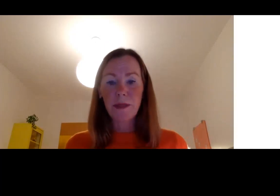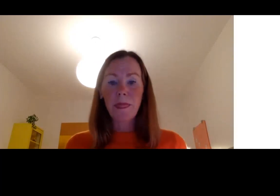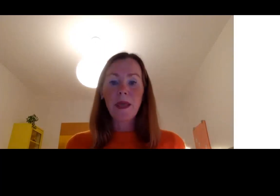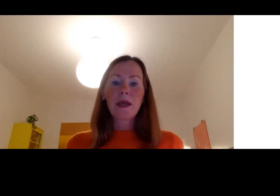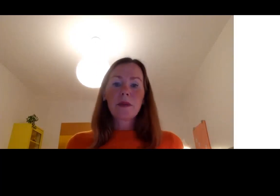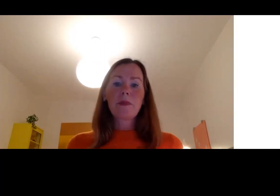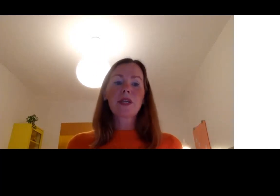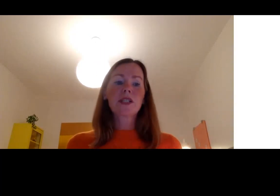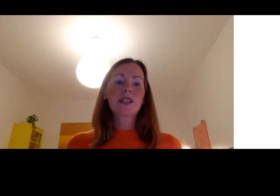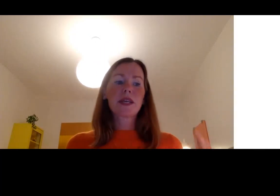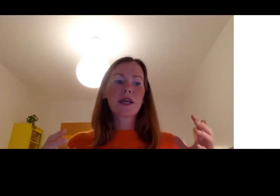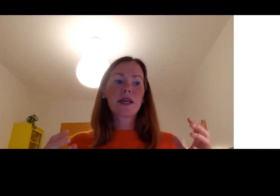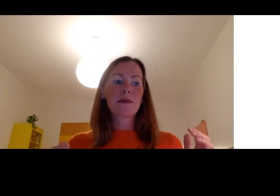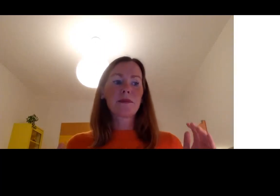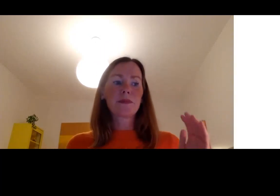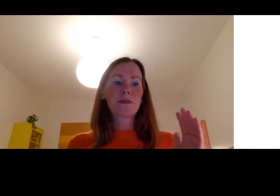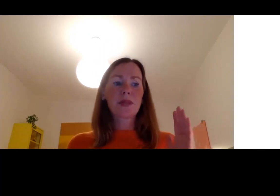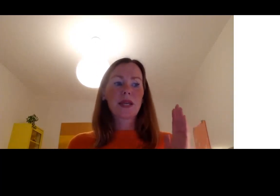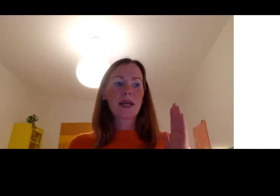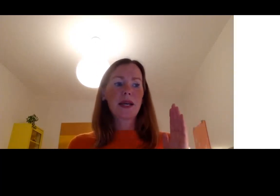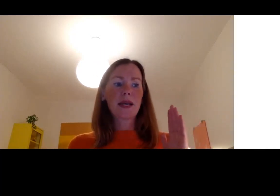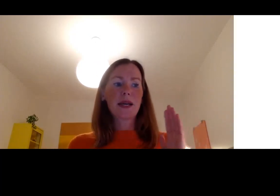so. Because